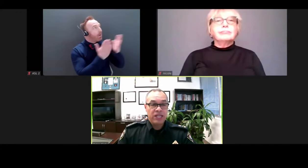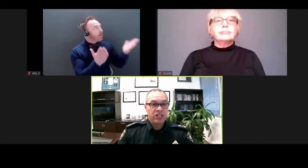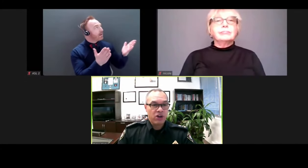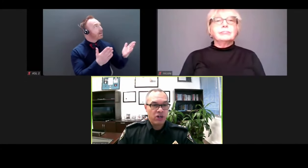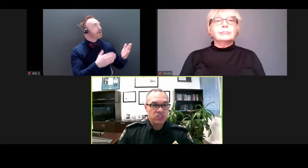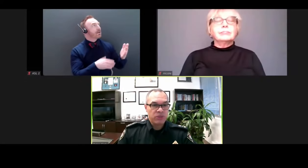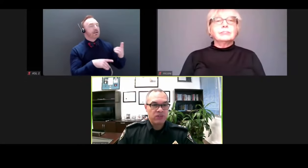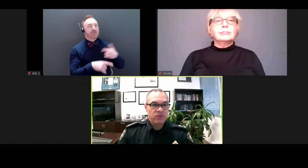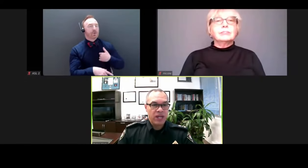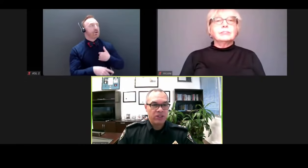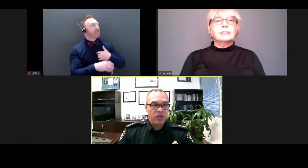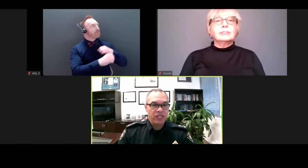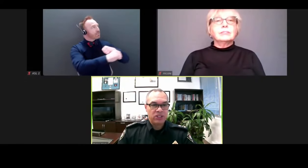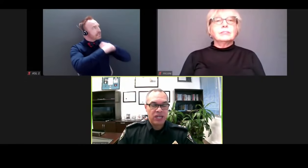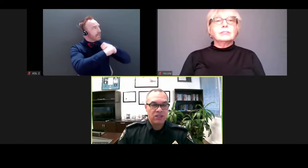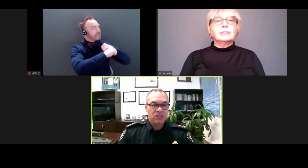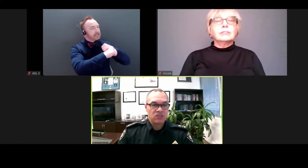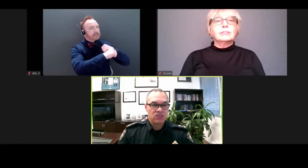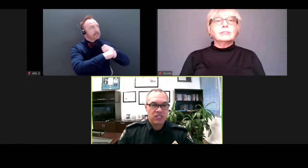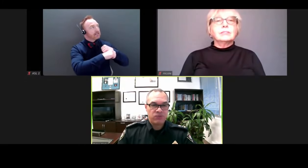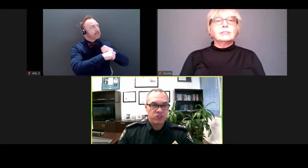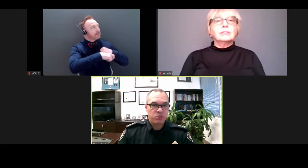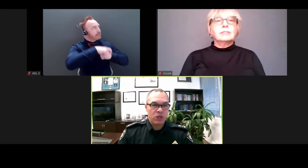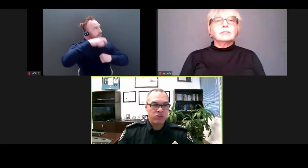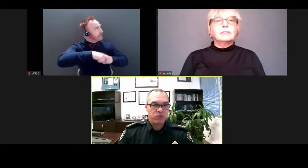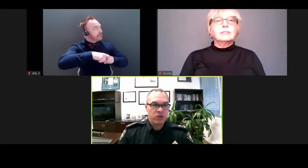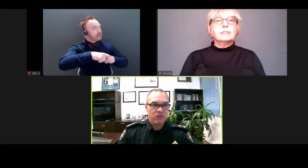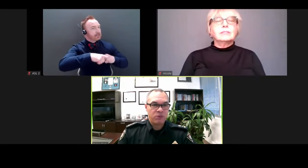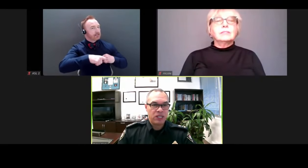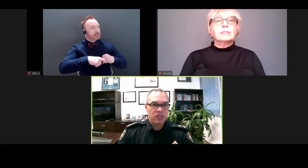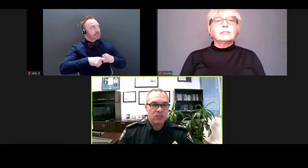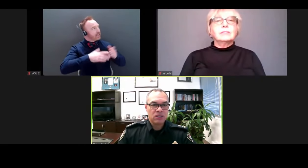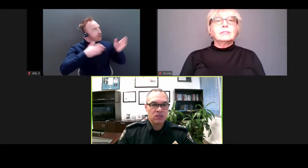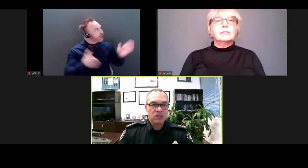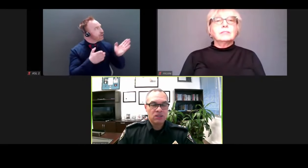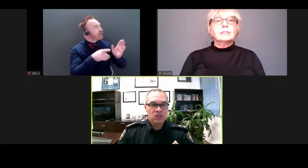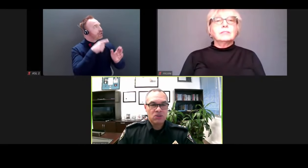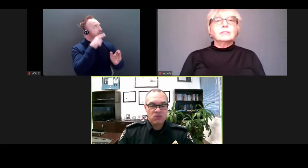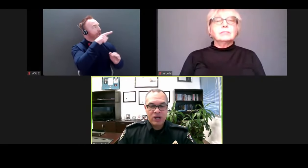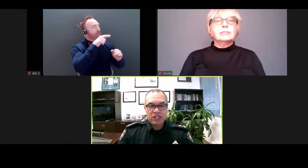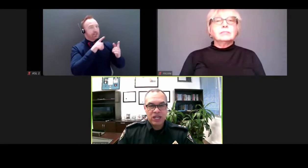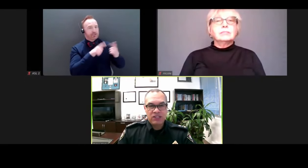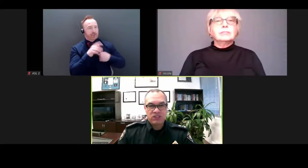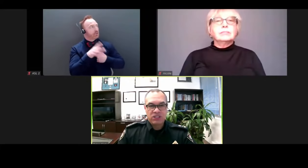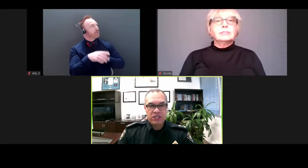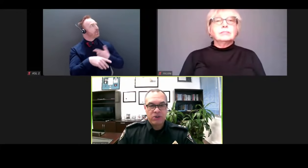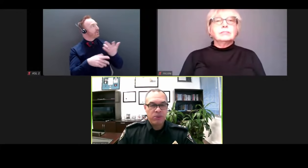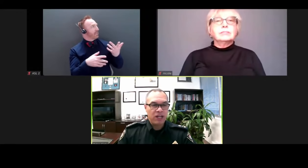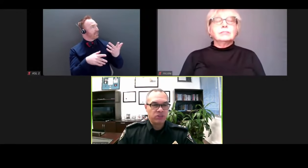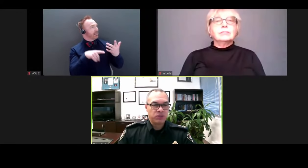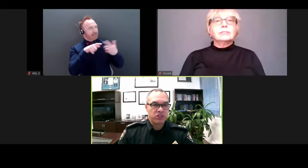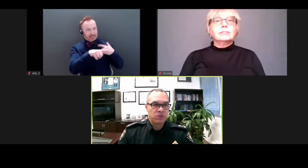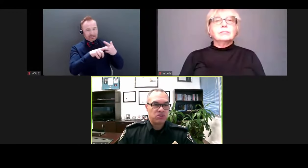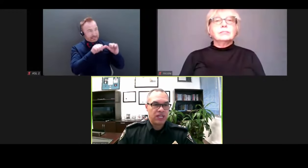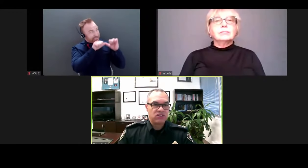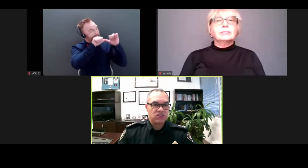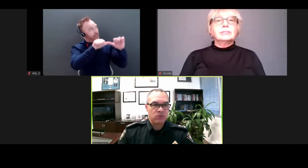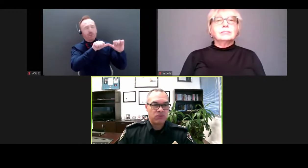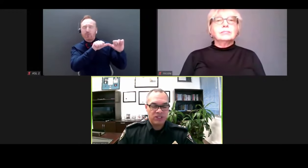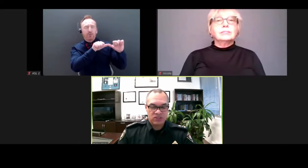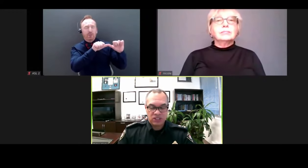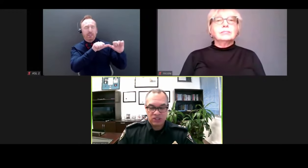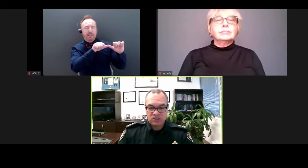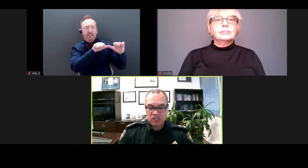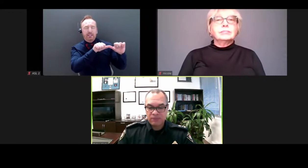And they encouraged me to find a way to end this as safely as possible for everybody, recognizing the near impossible circumstances that